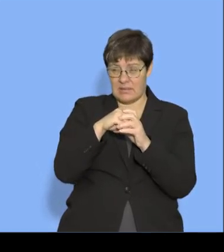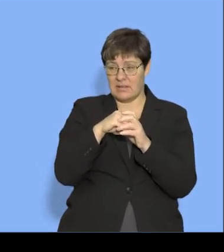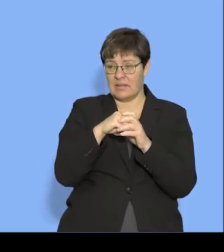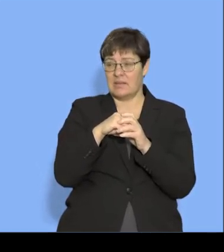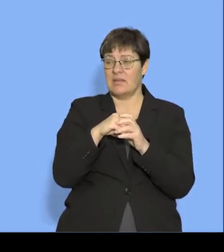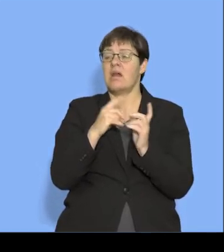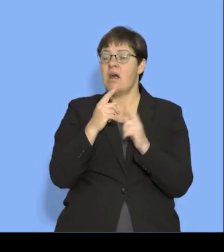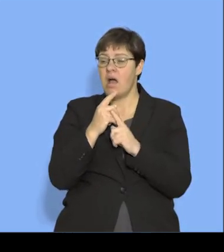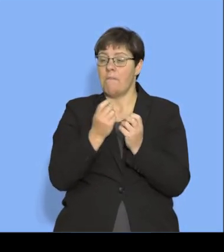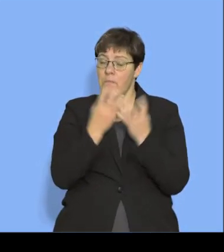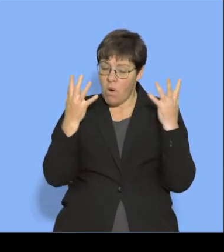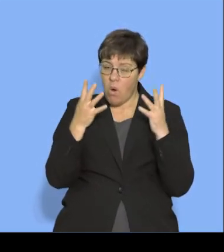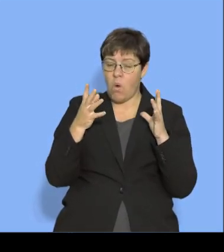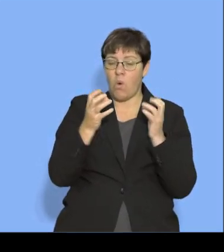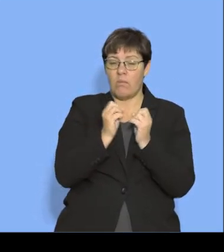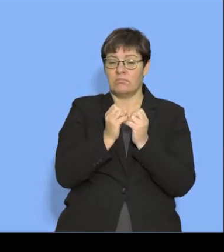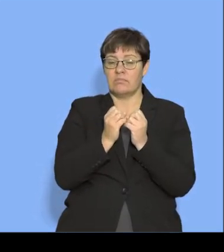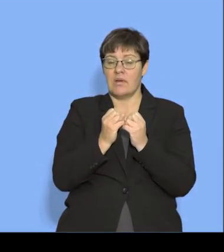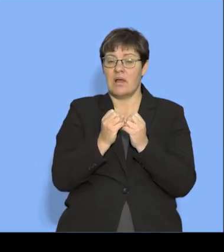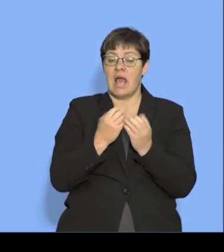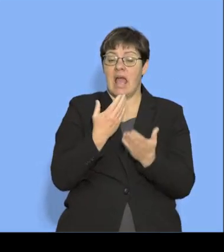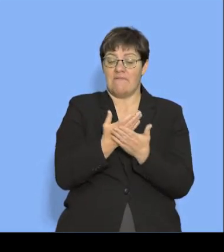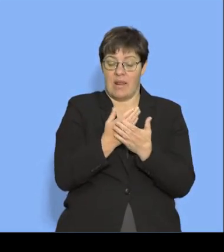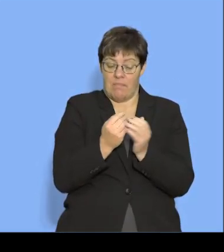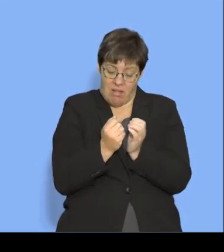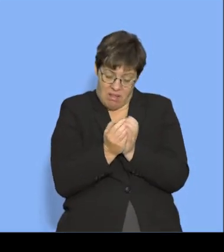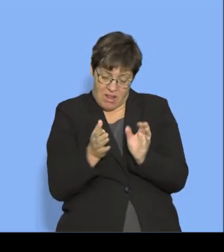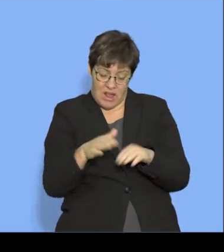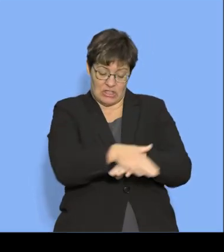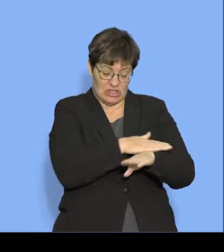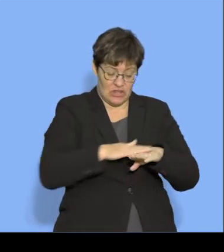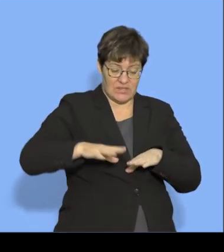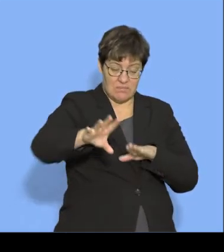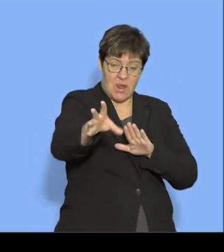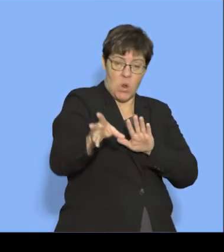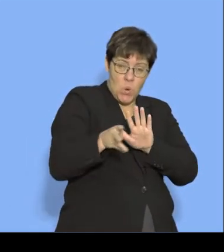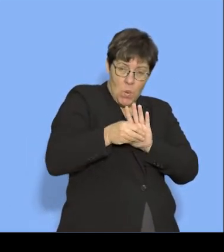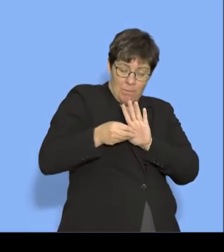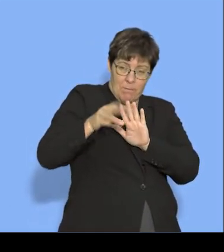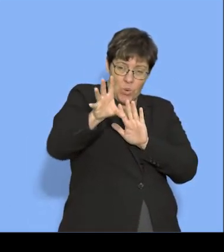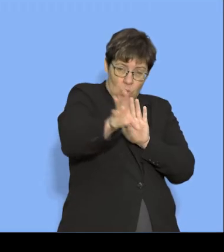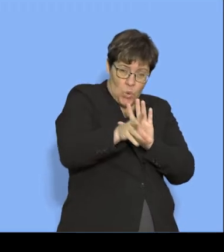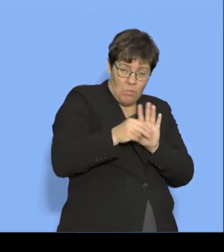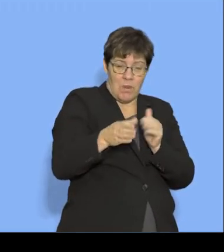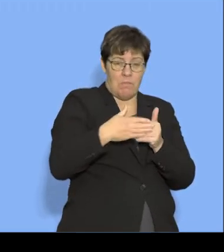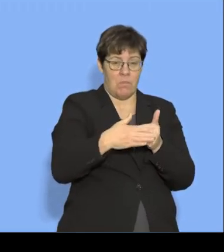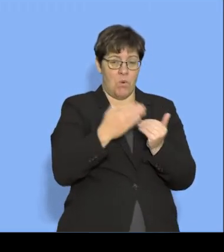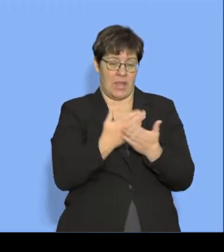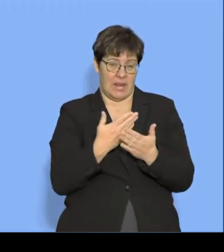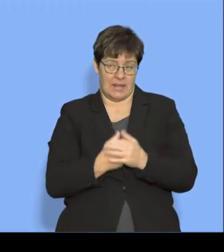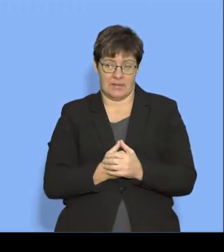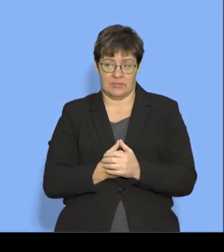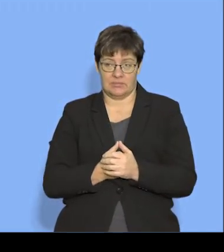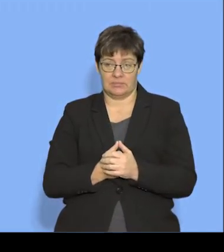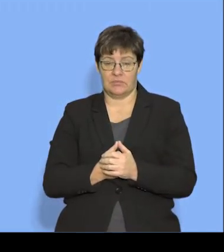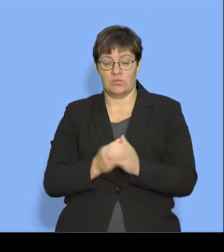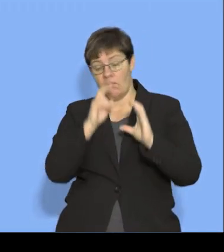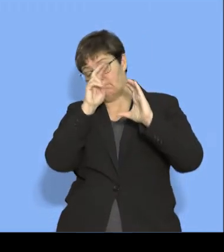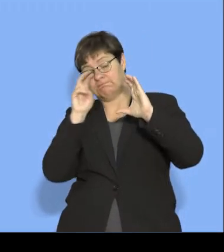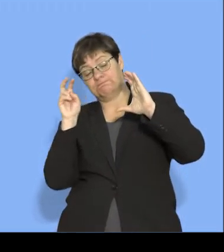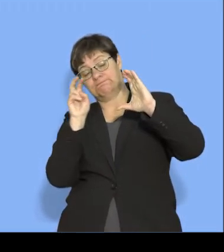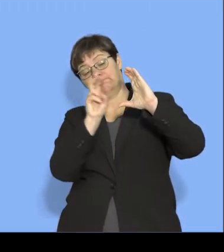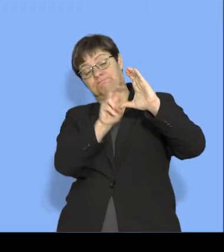the intestinal lumen, greatly increasing the available surface area for absorption. So if we